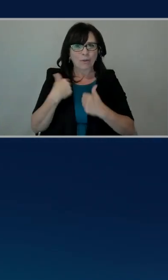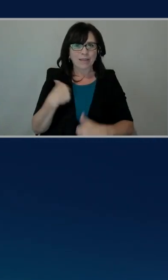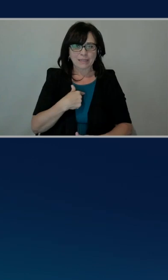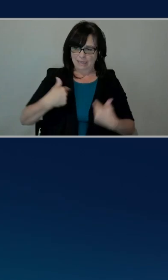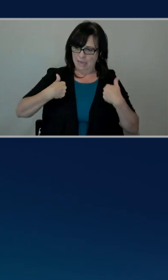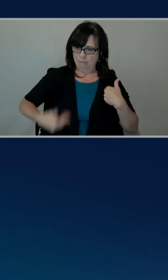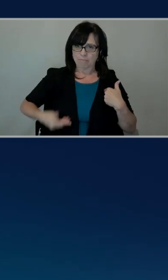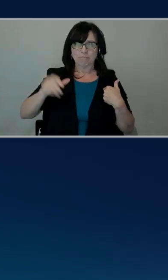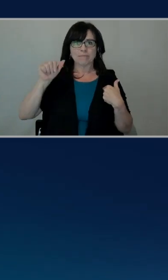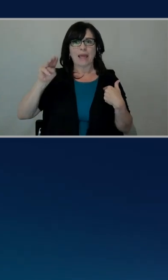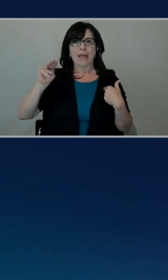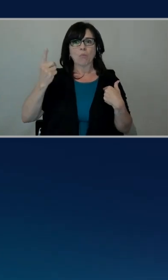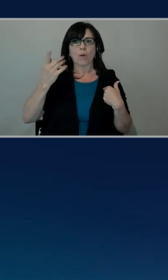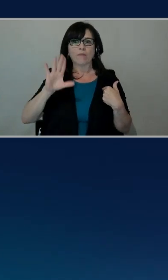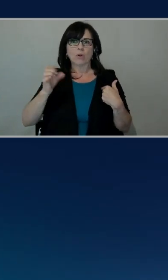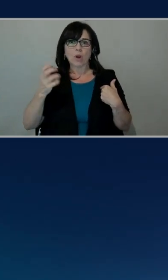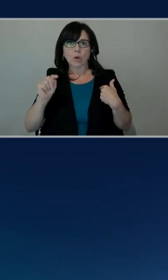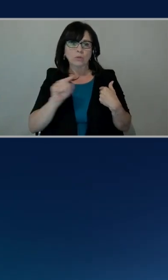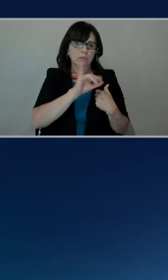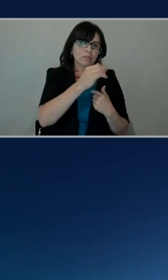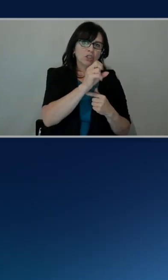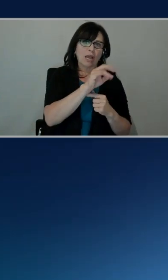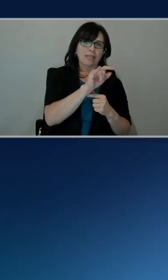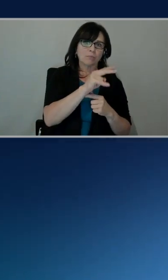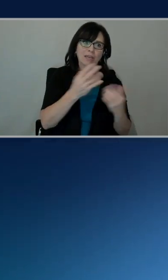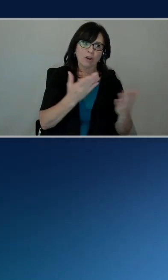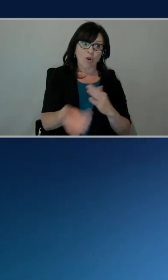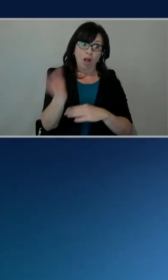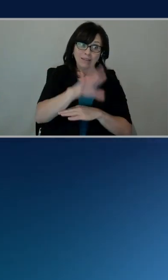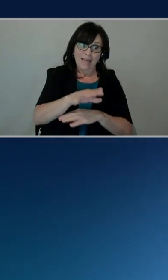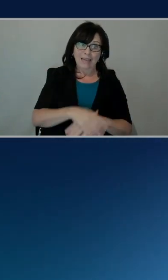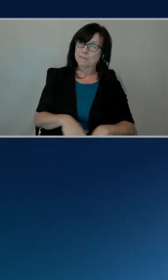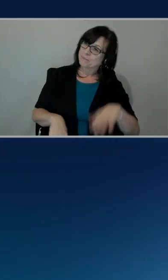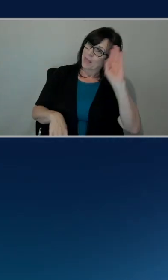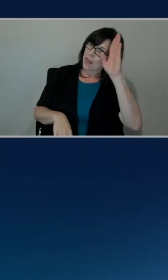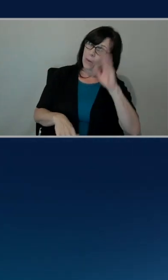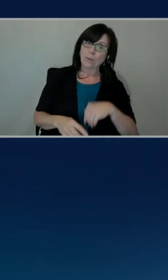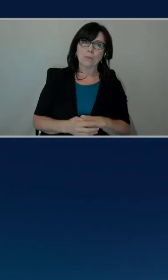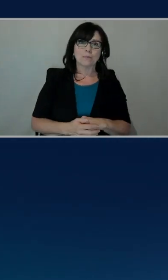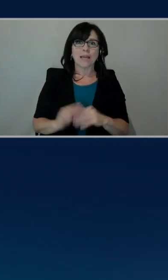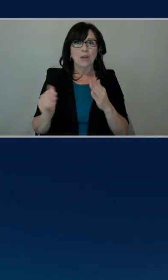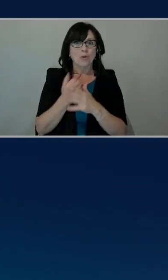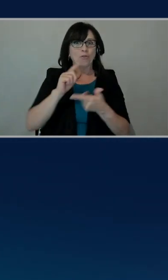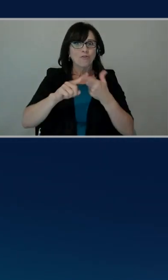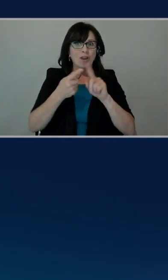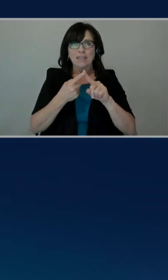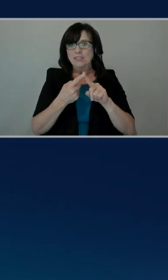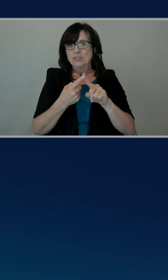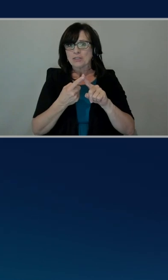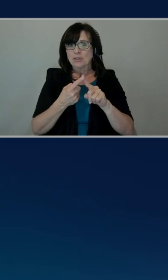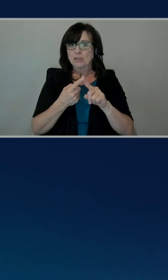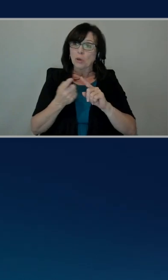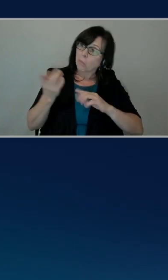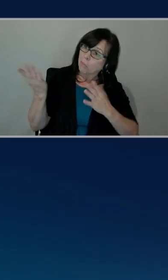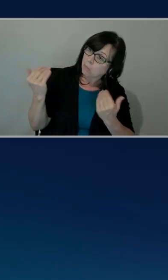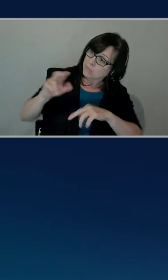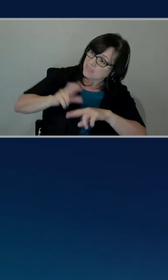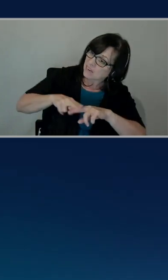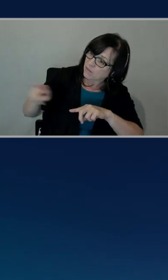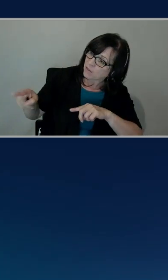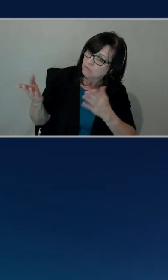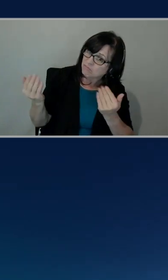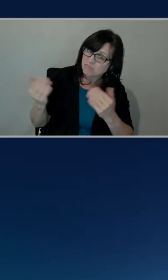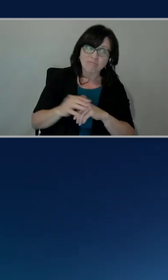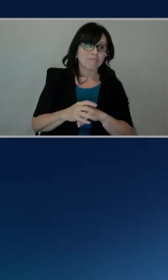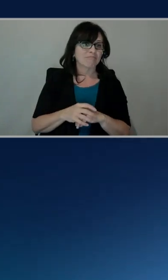your hosts. Got Jasmine here with me all day. Hello. And we've got some new friends to meet down at the other end of the table. Sunita, you want to kick it off for us,